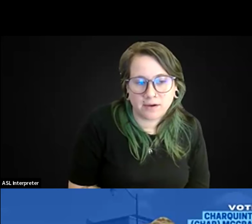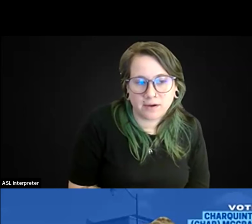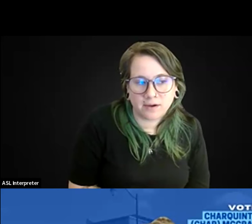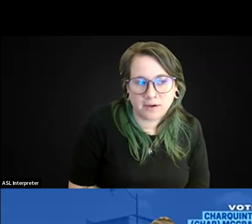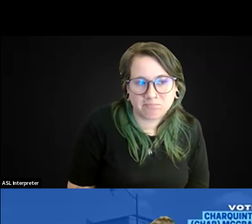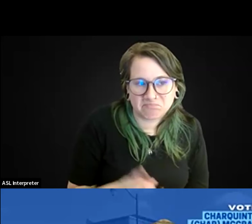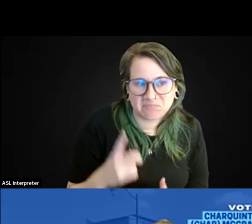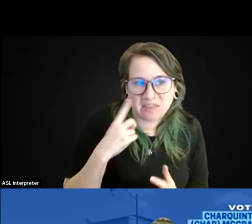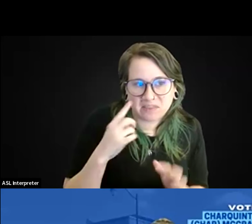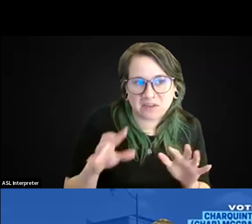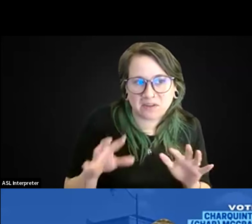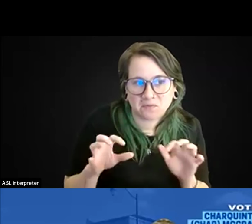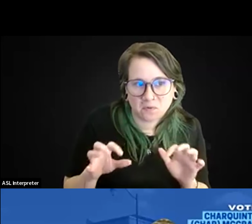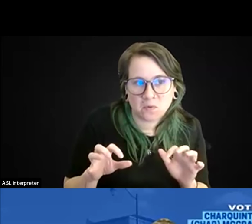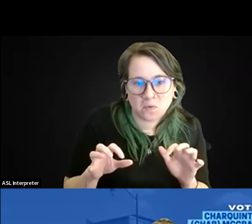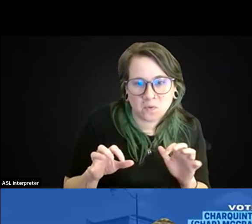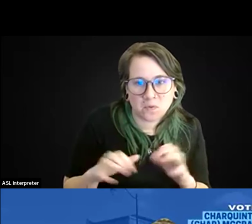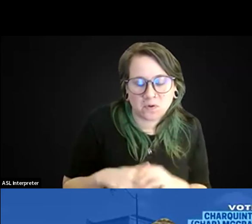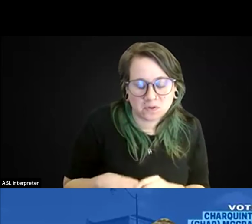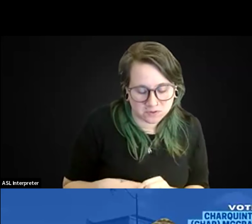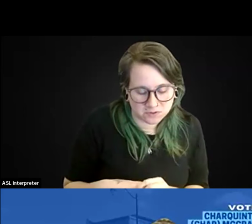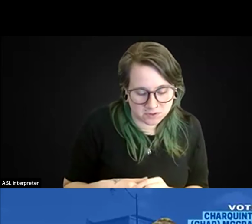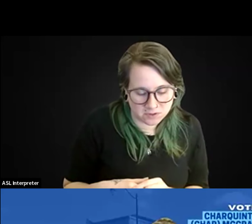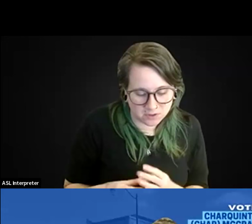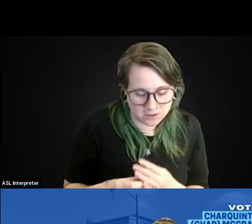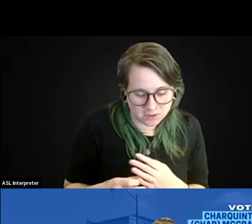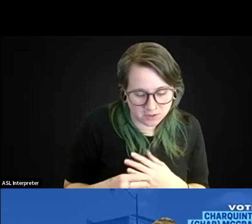Think you froze.